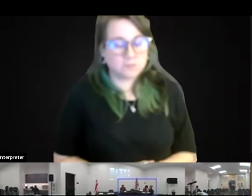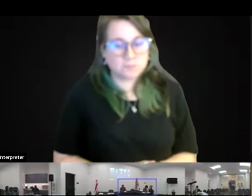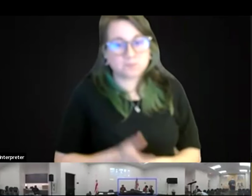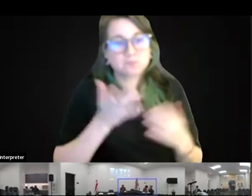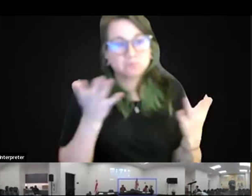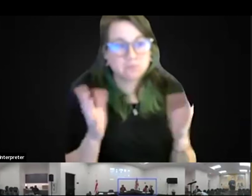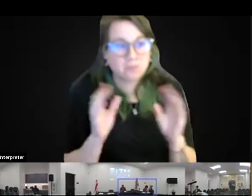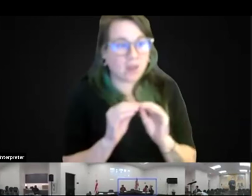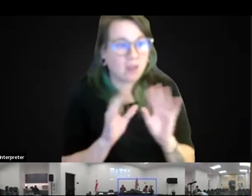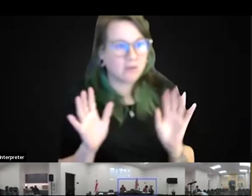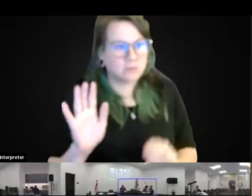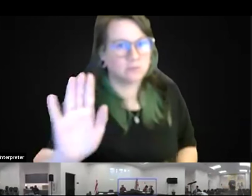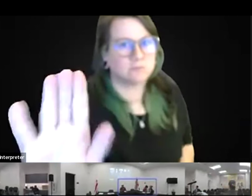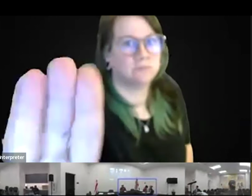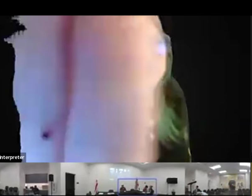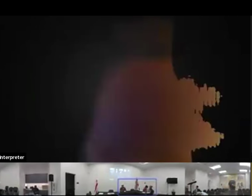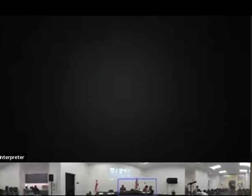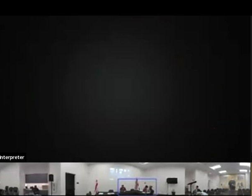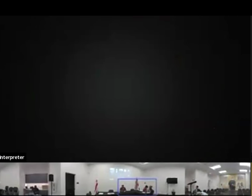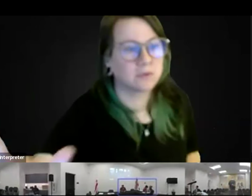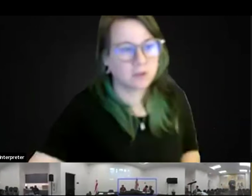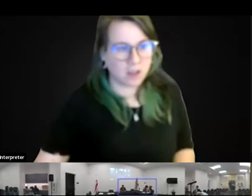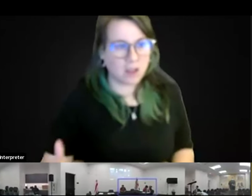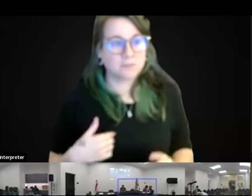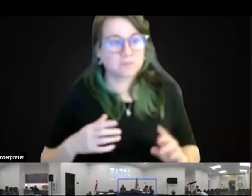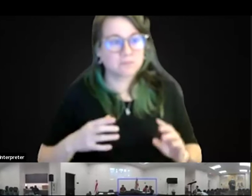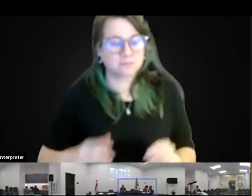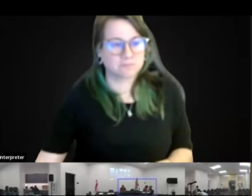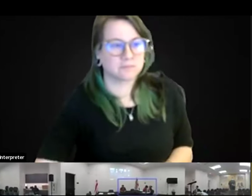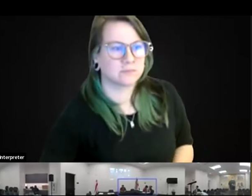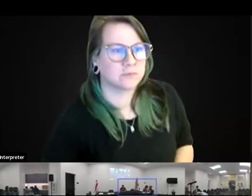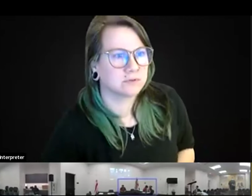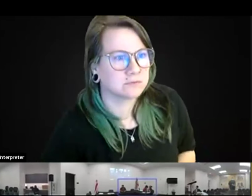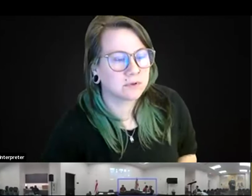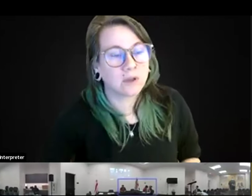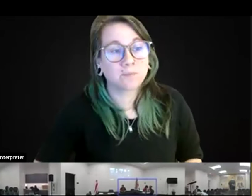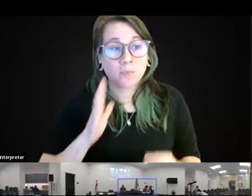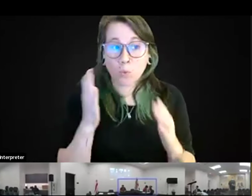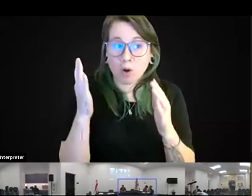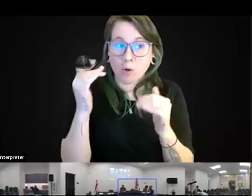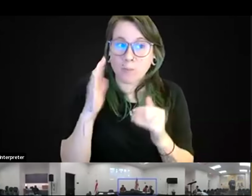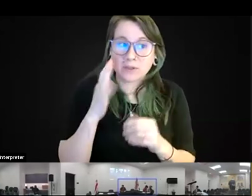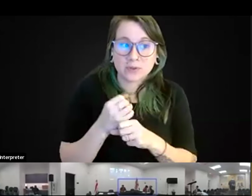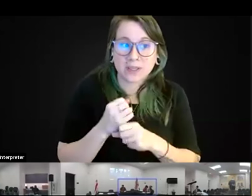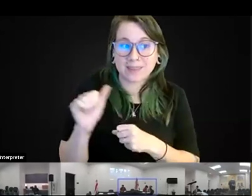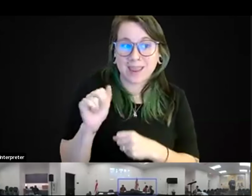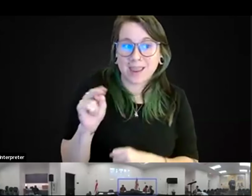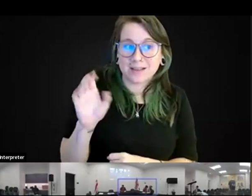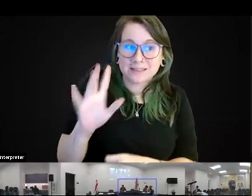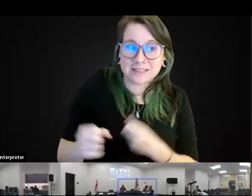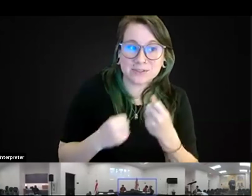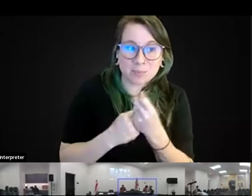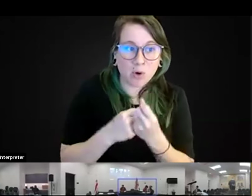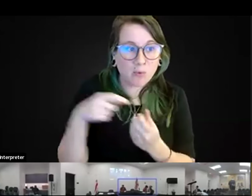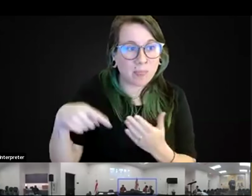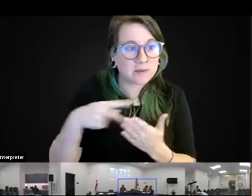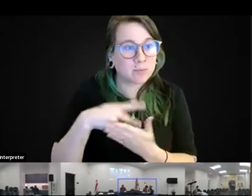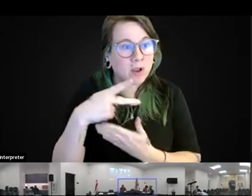we obviously are looking forward to hopefully obtaining the ANC's support of this project as we move